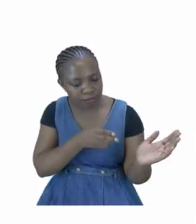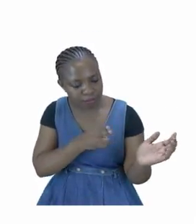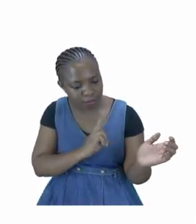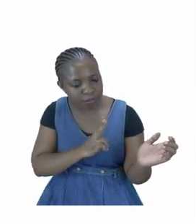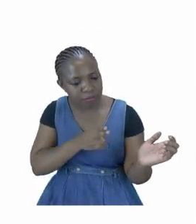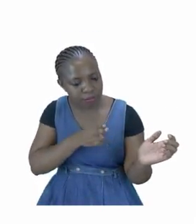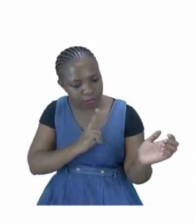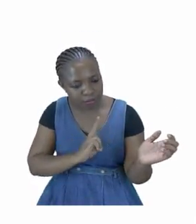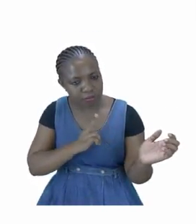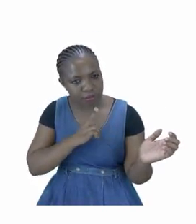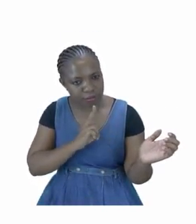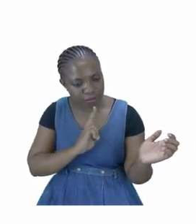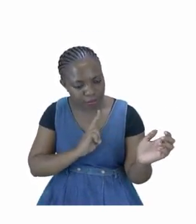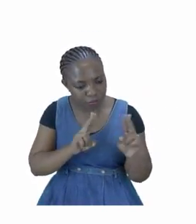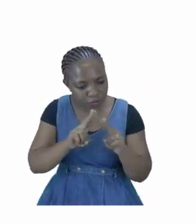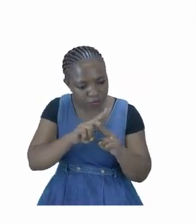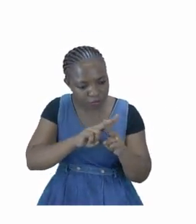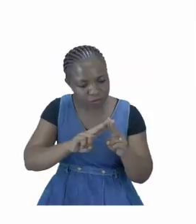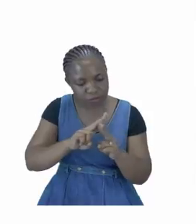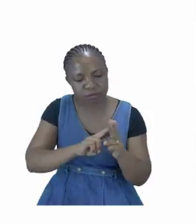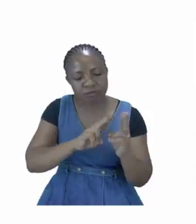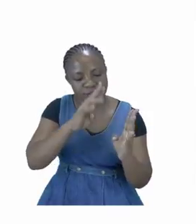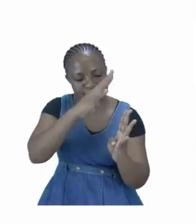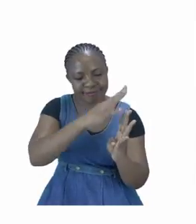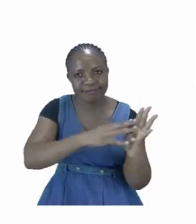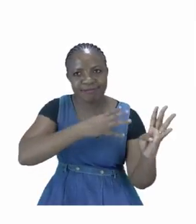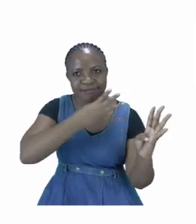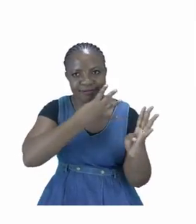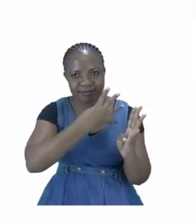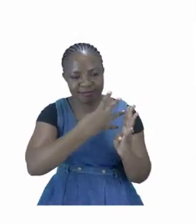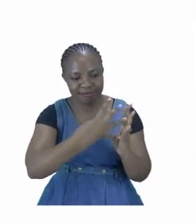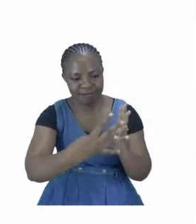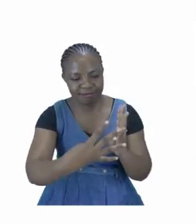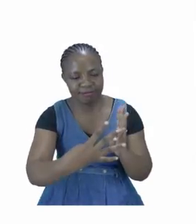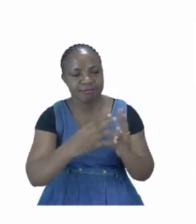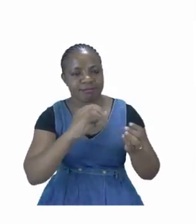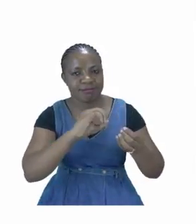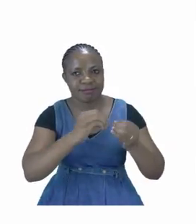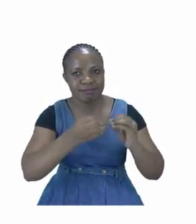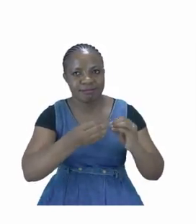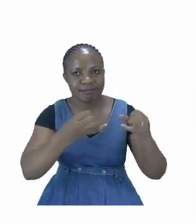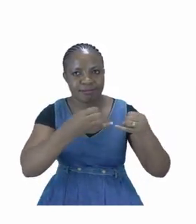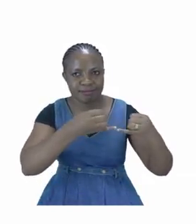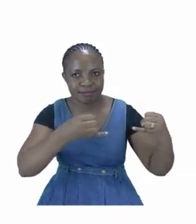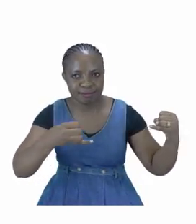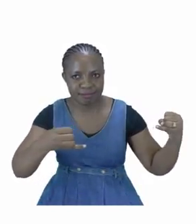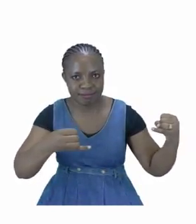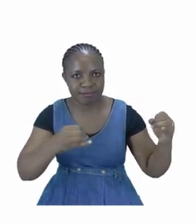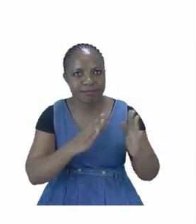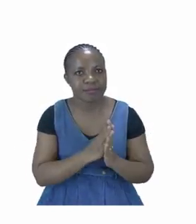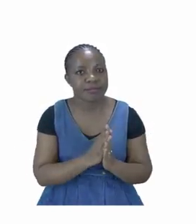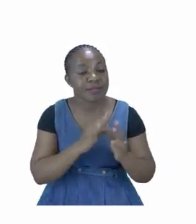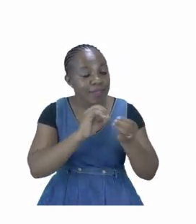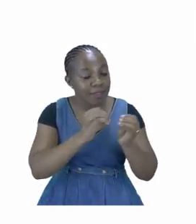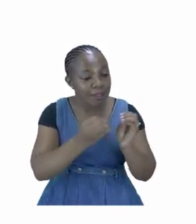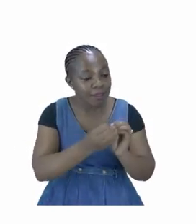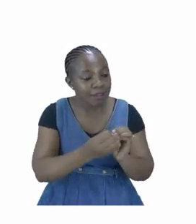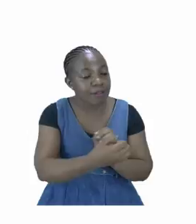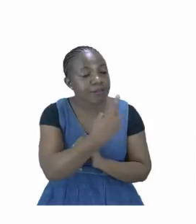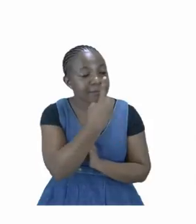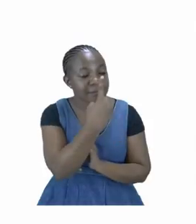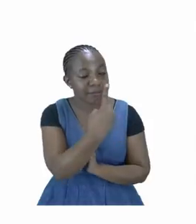page 24. Now, let us start together with number 1. Number 1